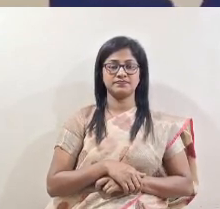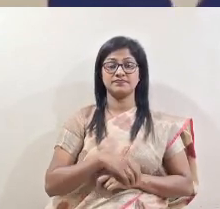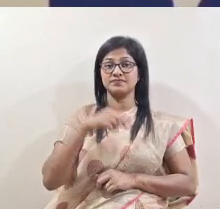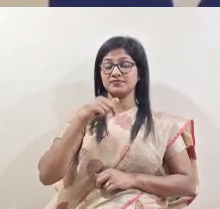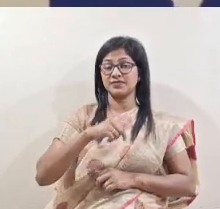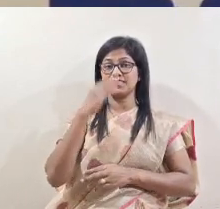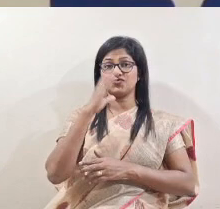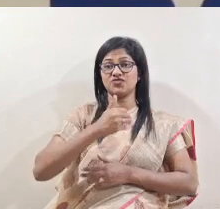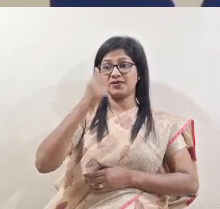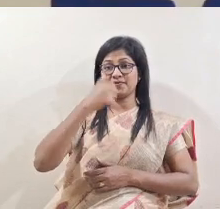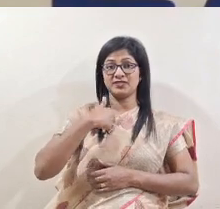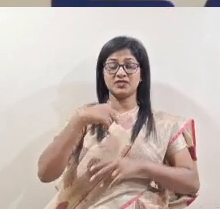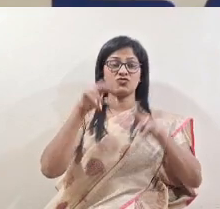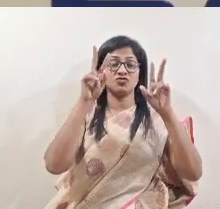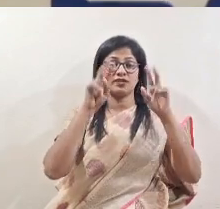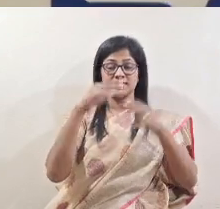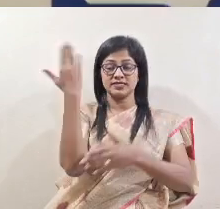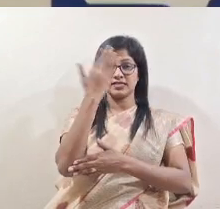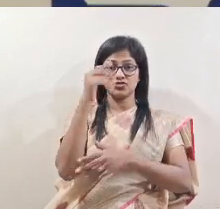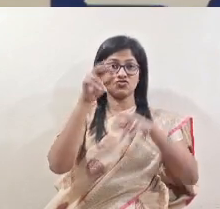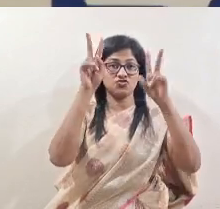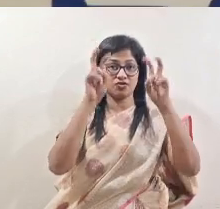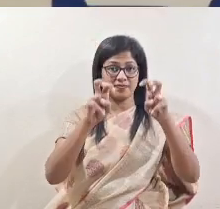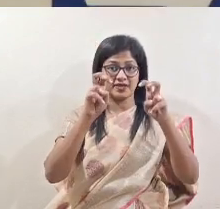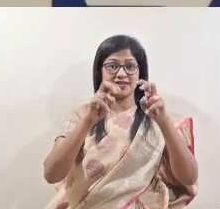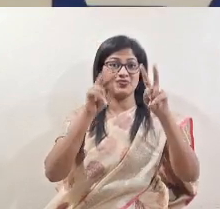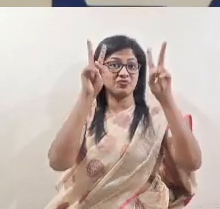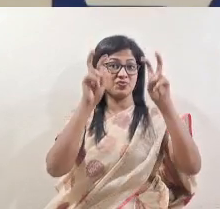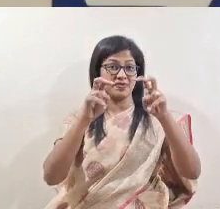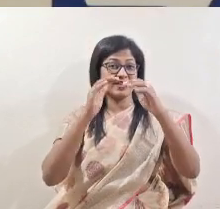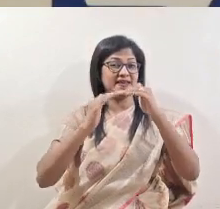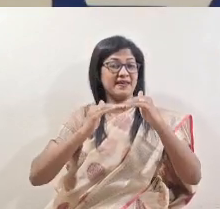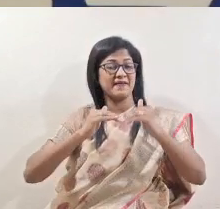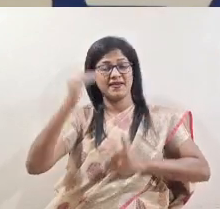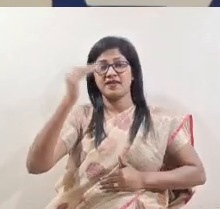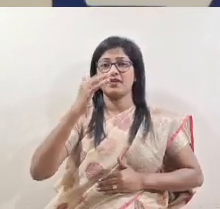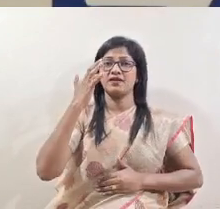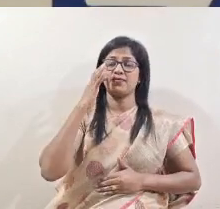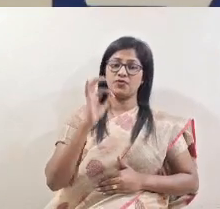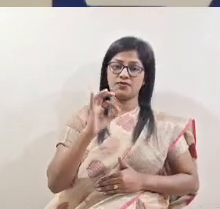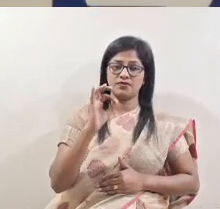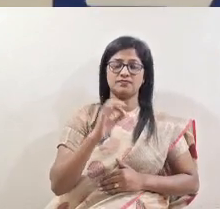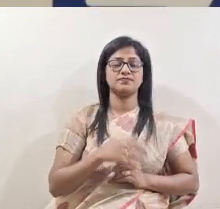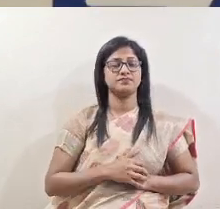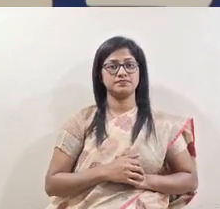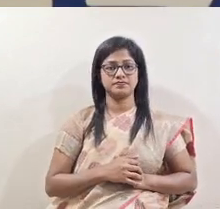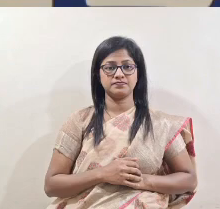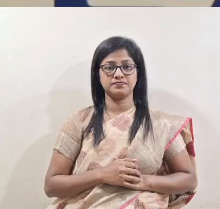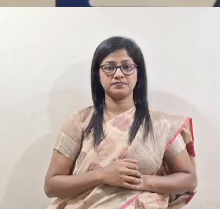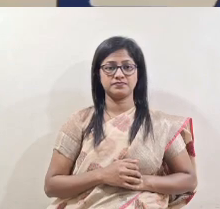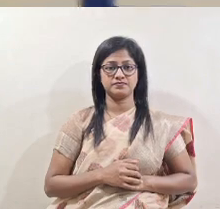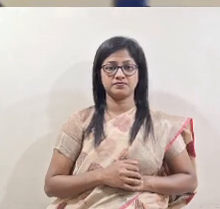to be conducted on a theme of very, very high importance, as all of us